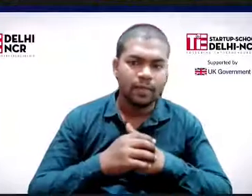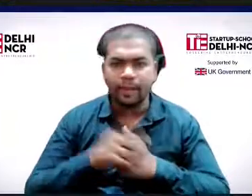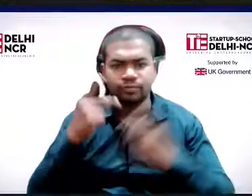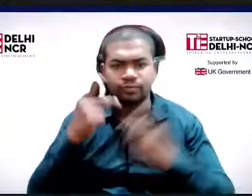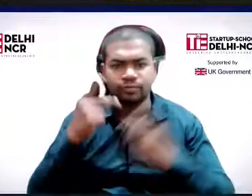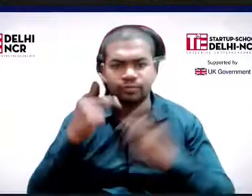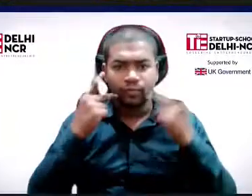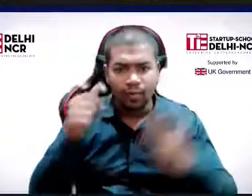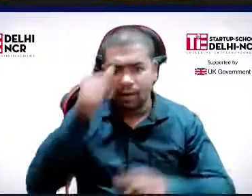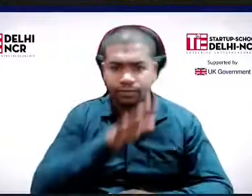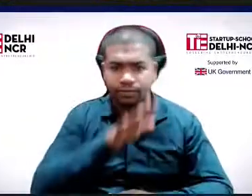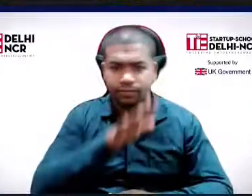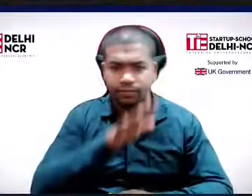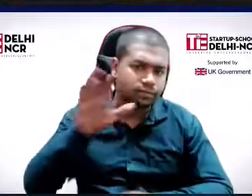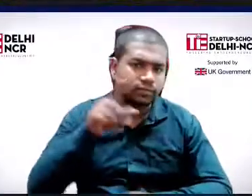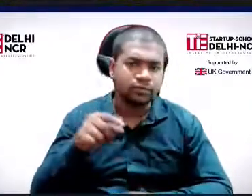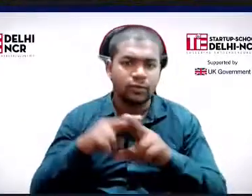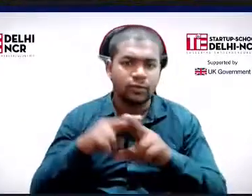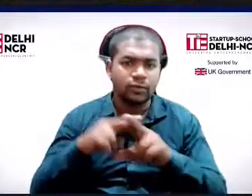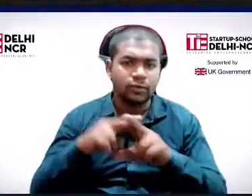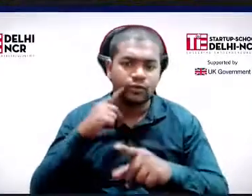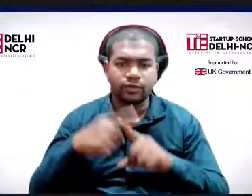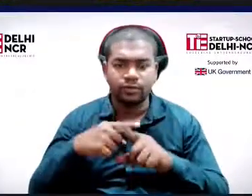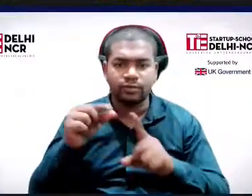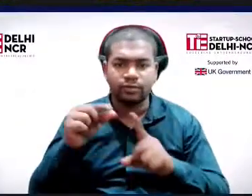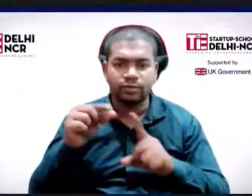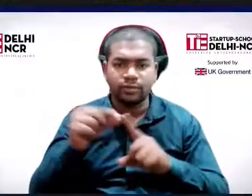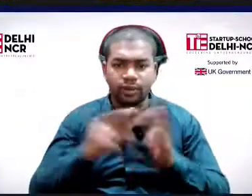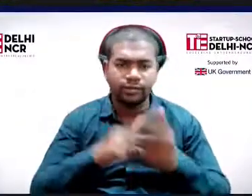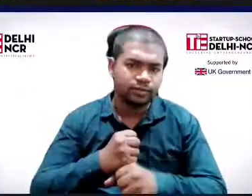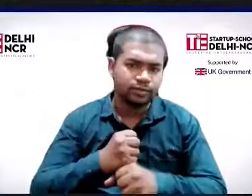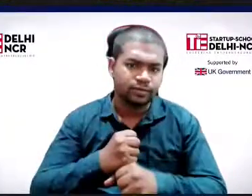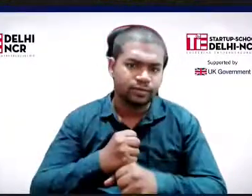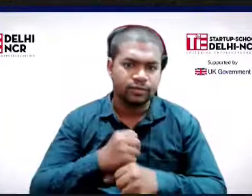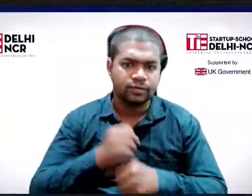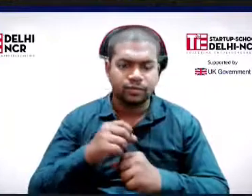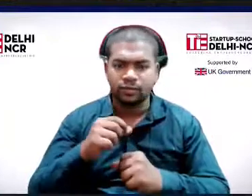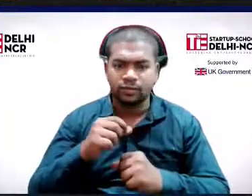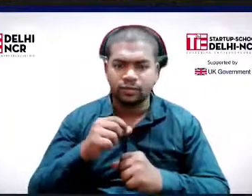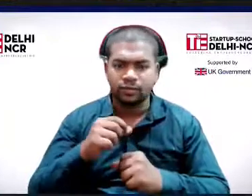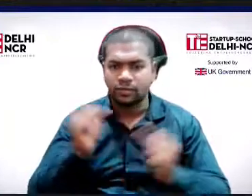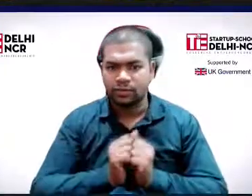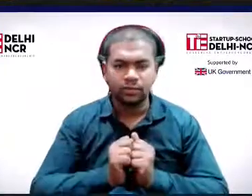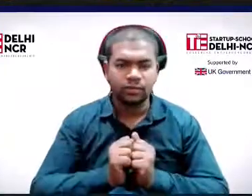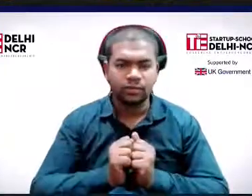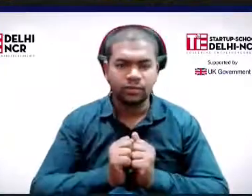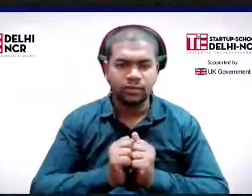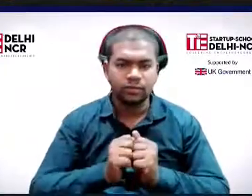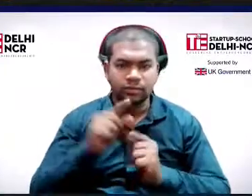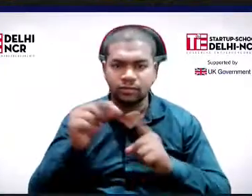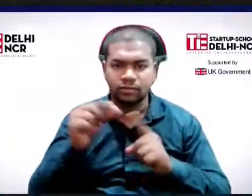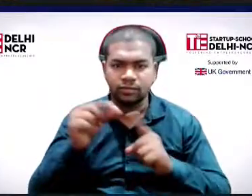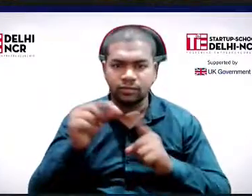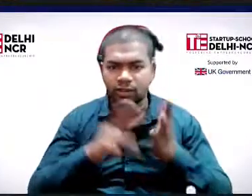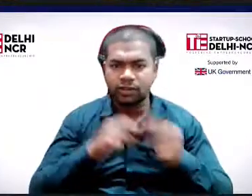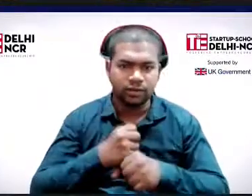famous in India. Richardson Vicks was brought by P&G, and then I was busy with the brand activities of P&G.